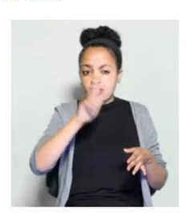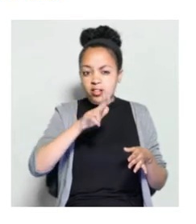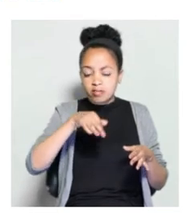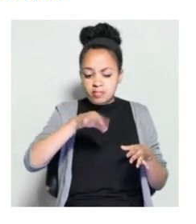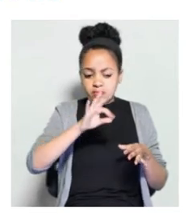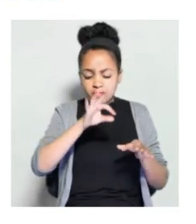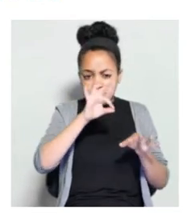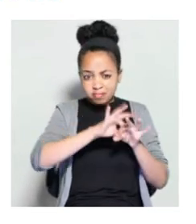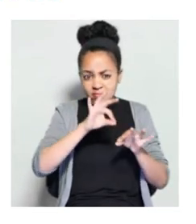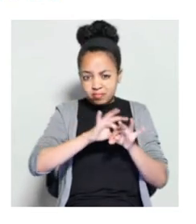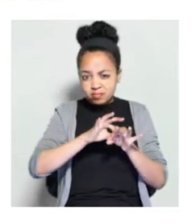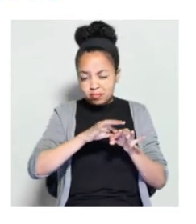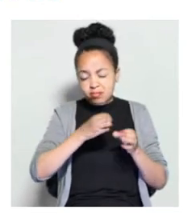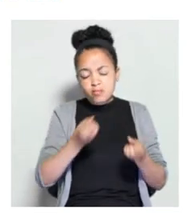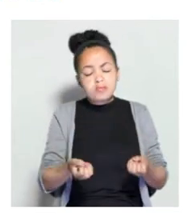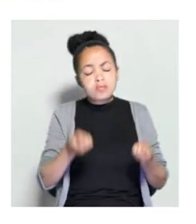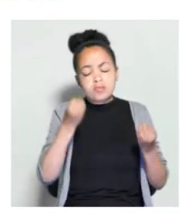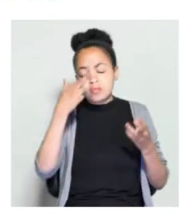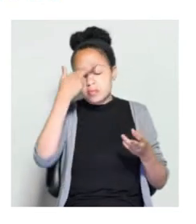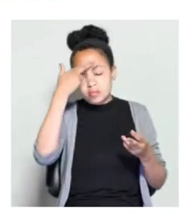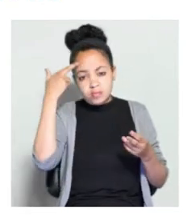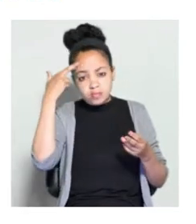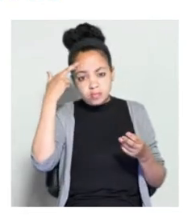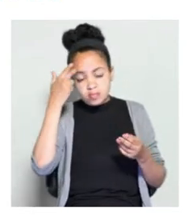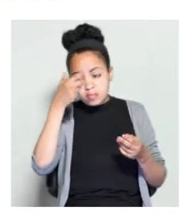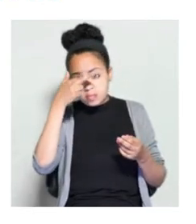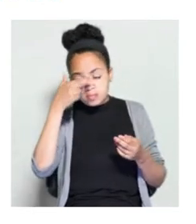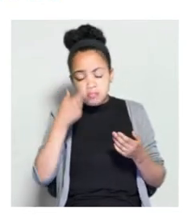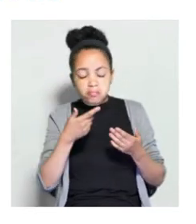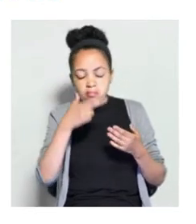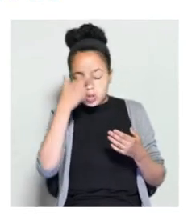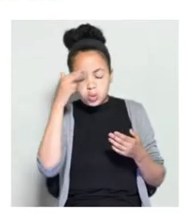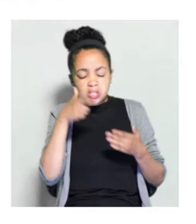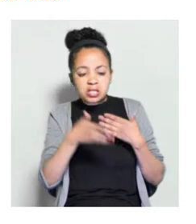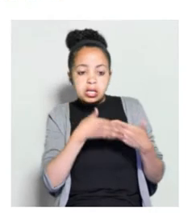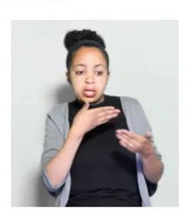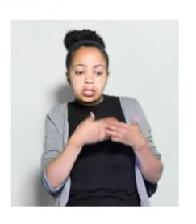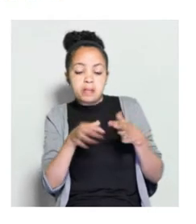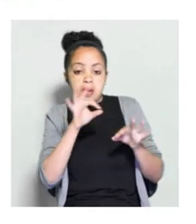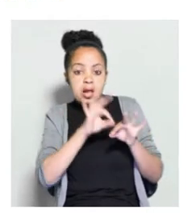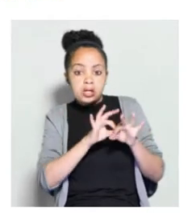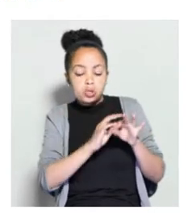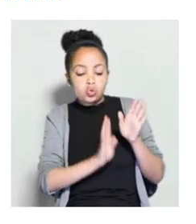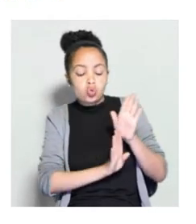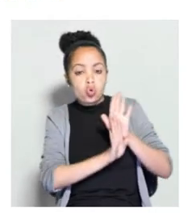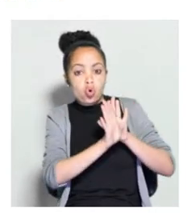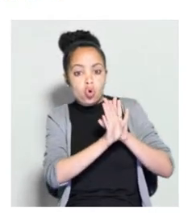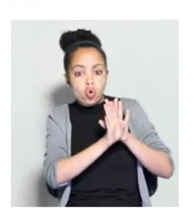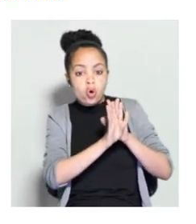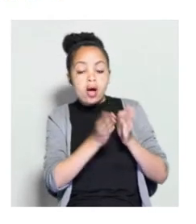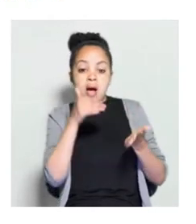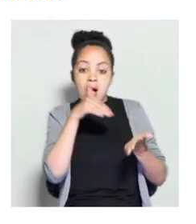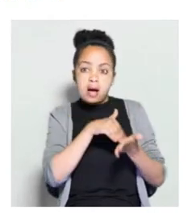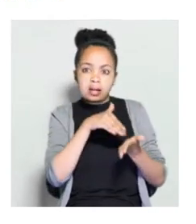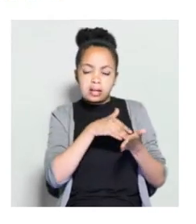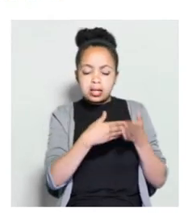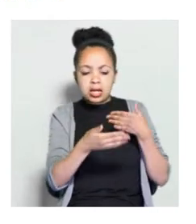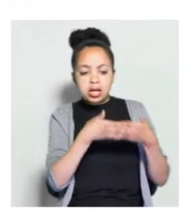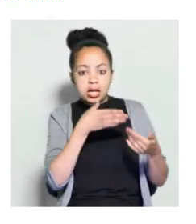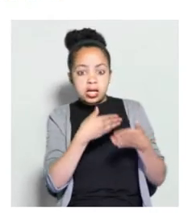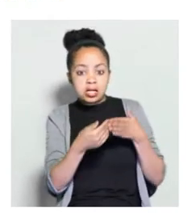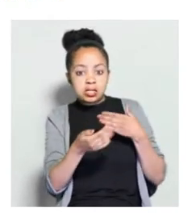of so many reasons. The one reason is it is easy for these plants to grow, and again, easy